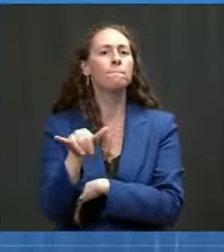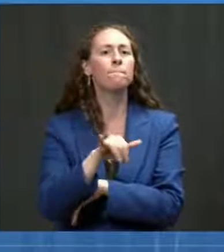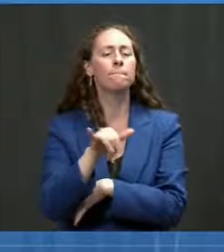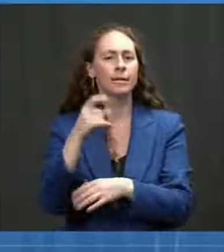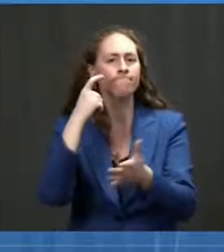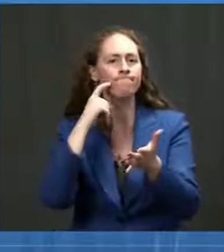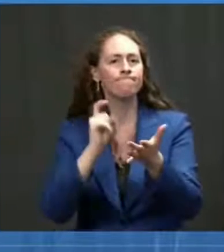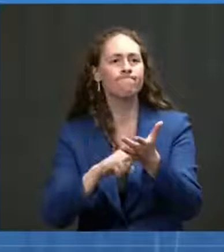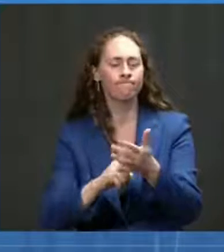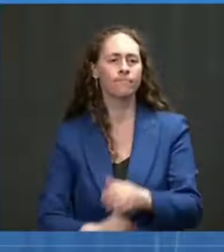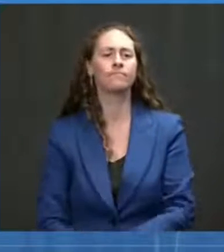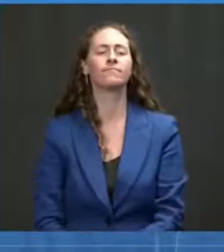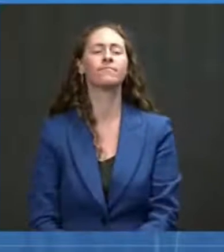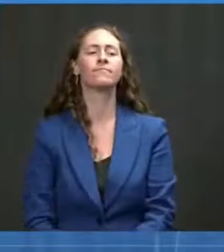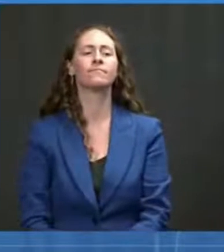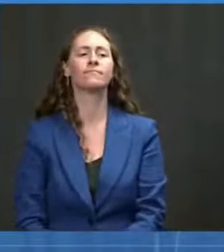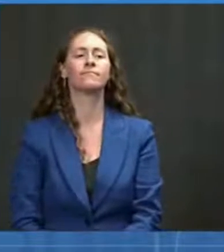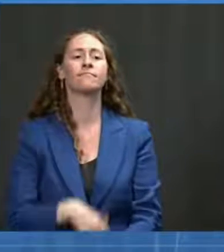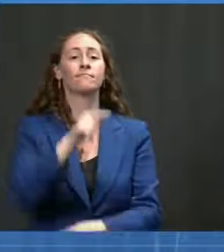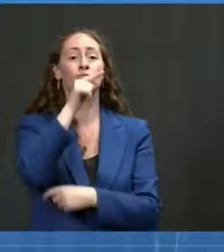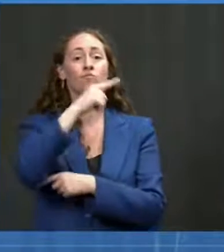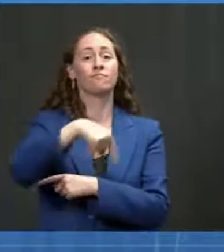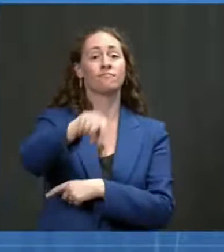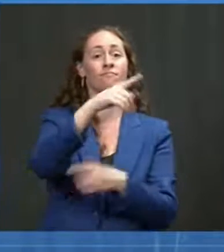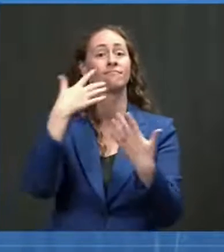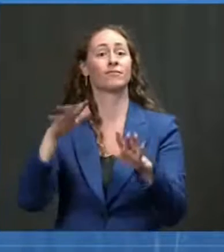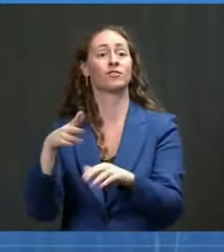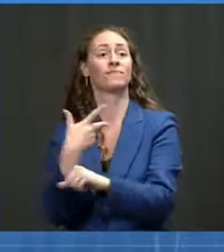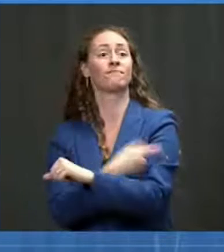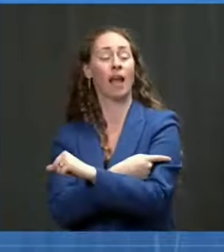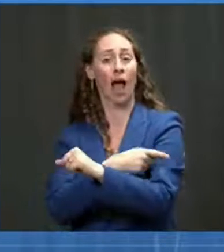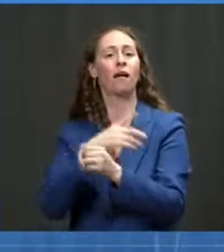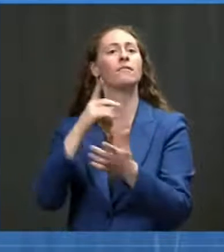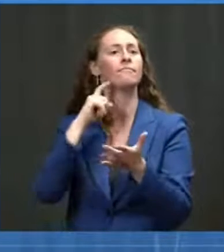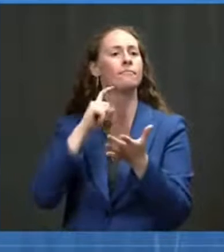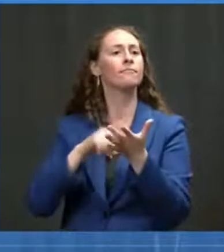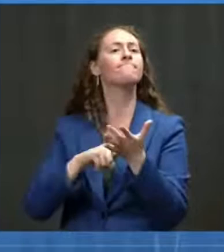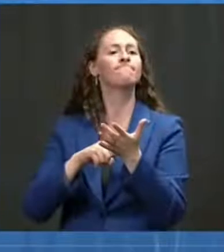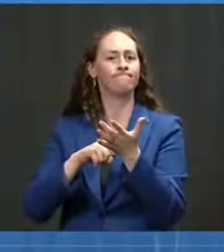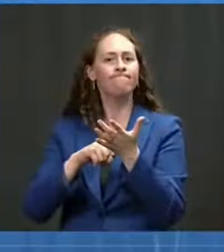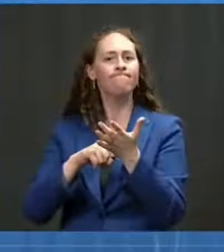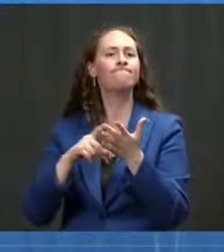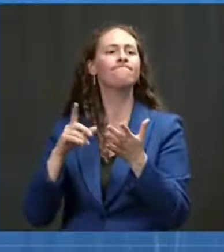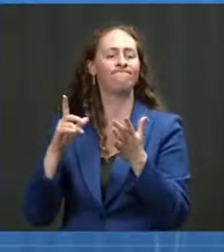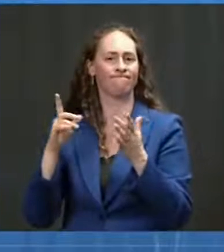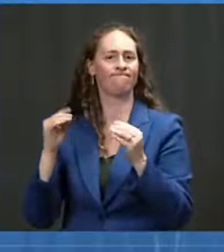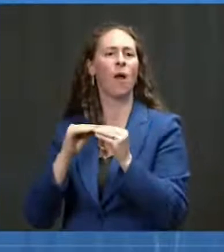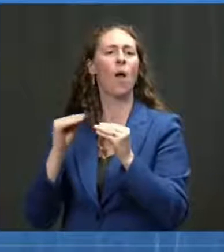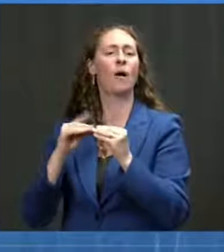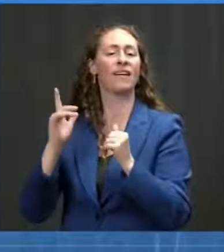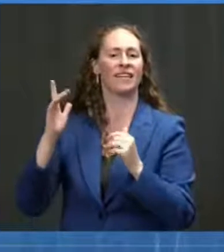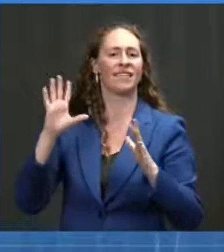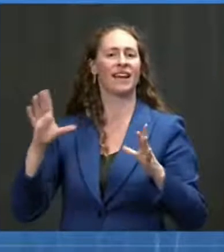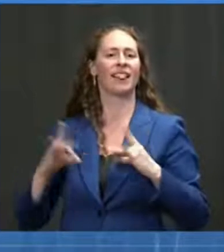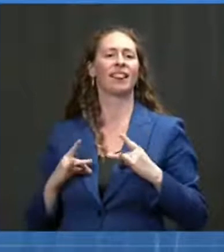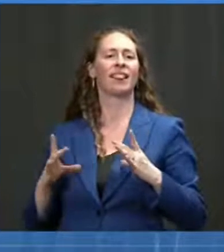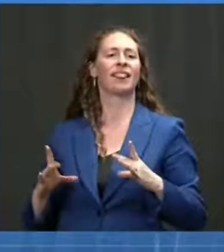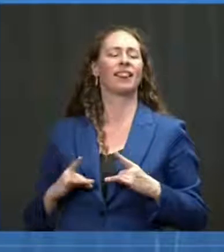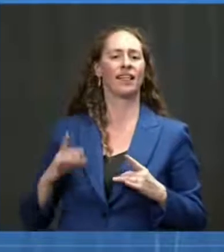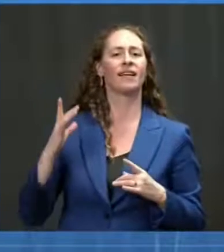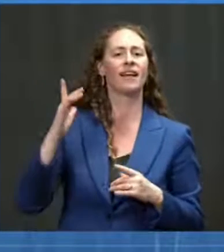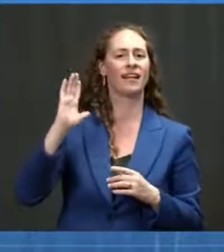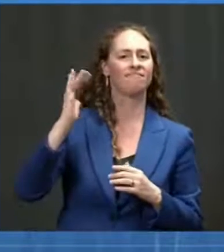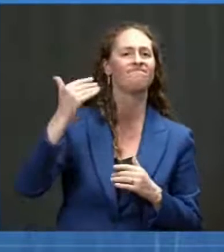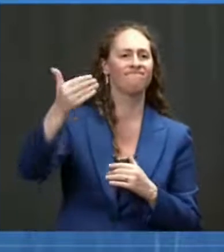time. In this case, from 76% to 42% for those who received the Pfizer vaccine, and from 86%